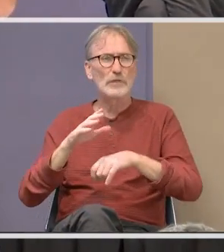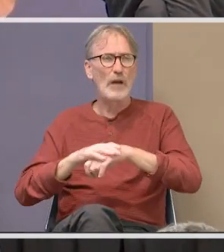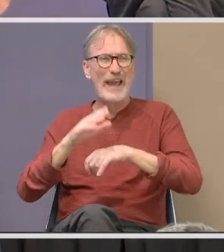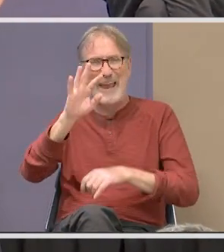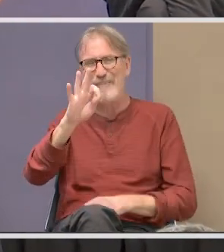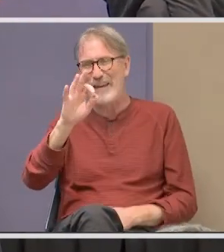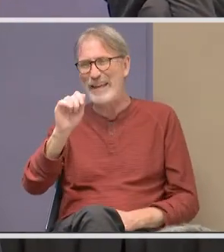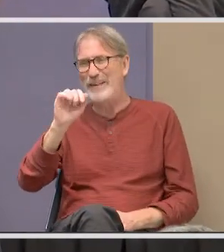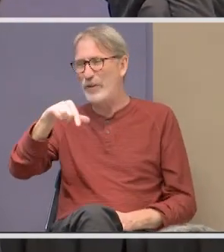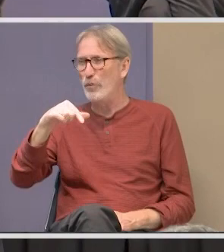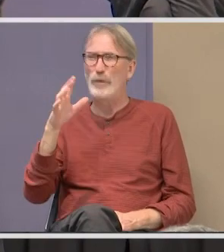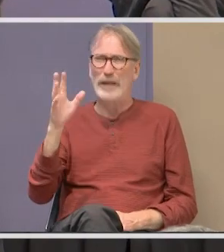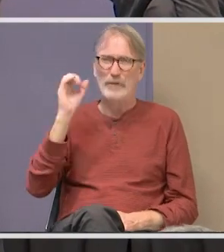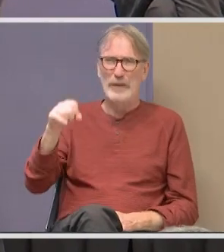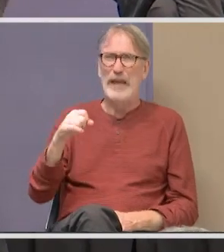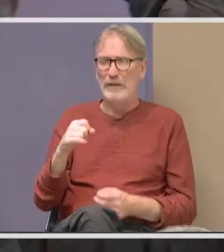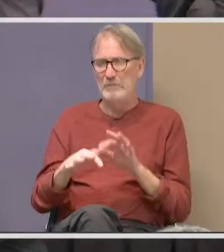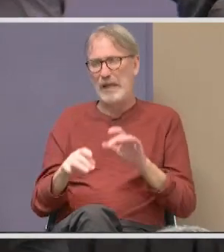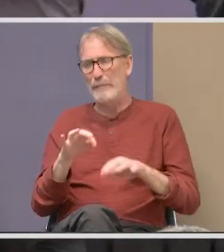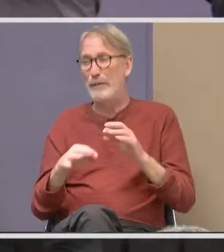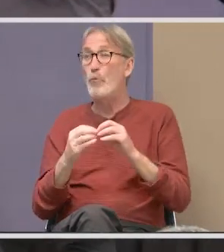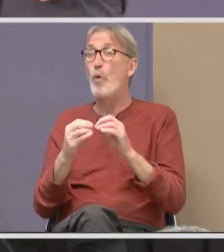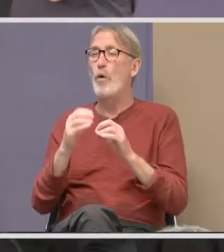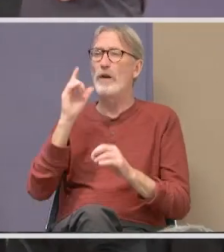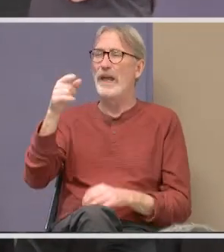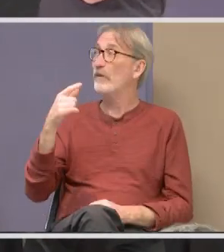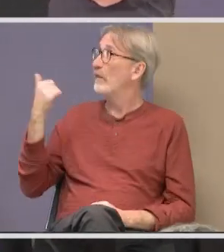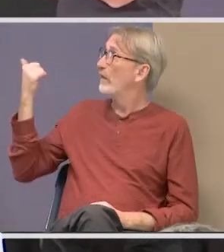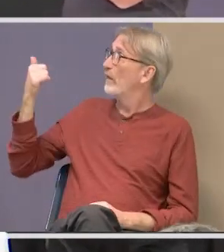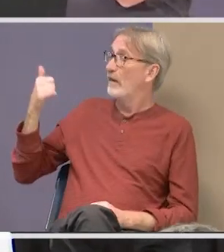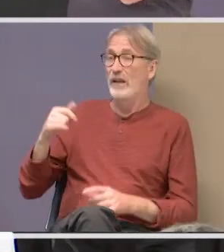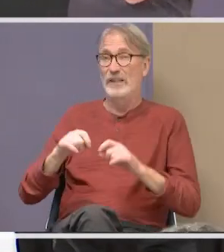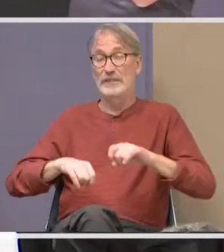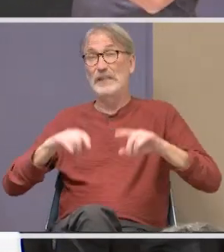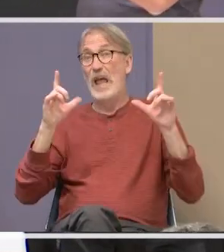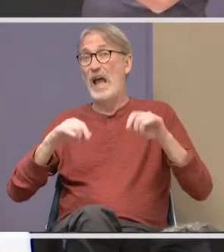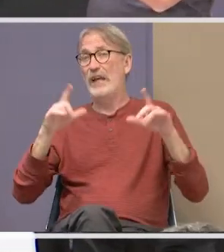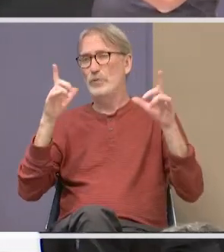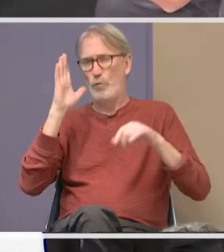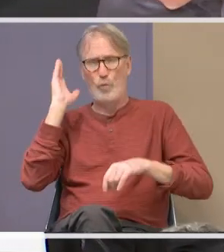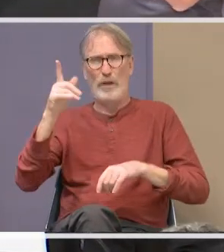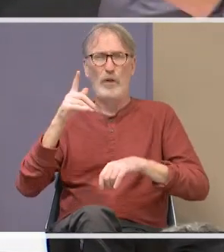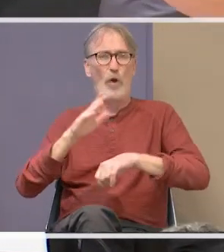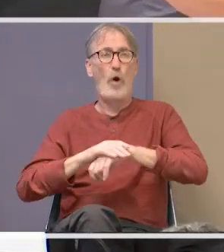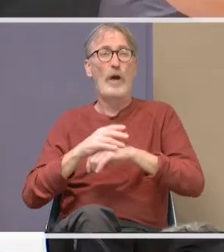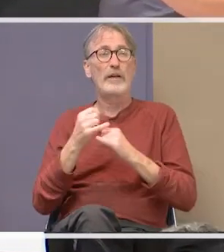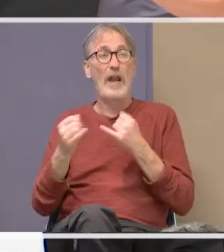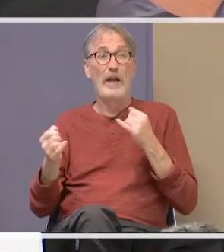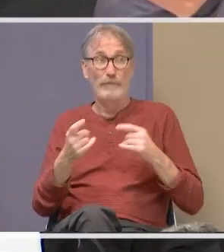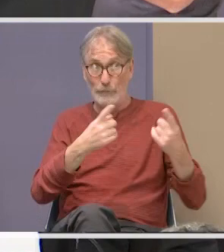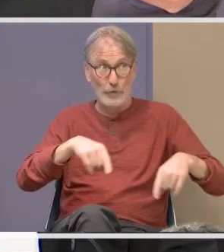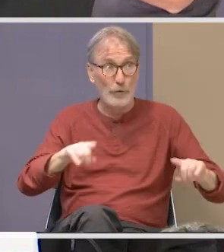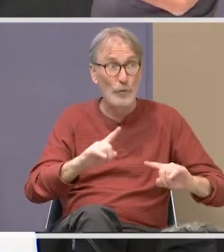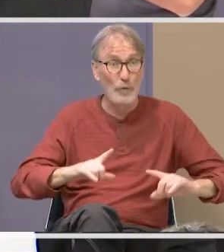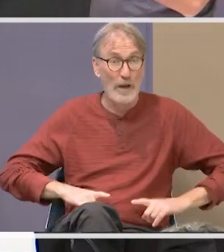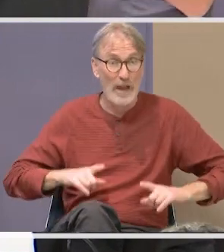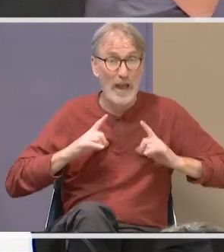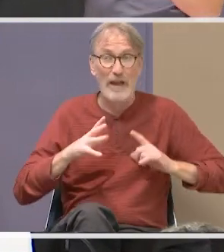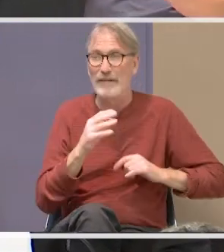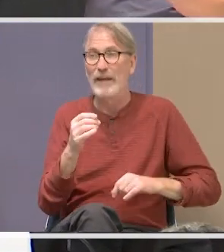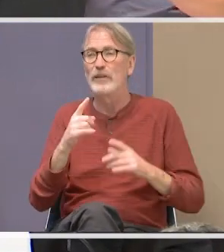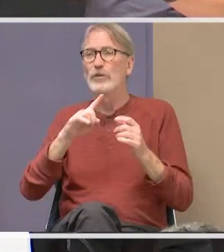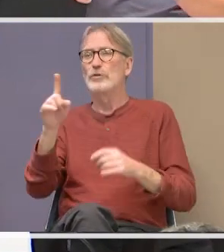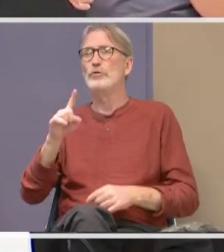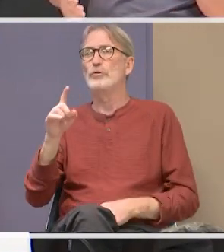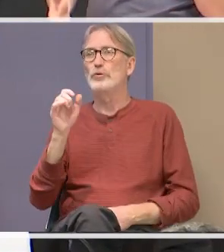can reference after this. The slides will also be posted. And for those of you who are in the room, as well as those on Zoom, this